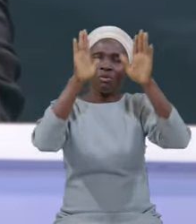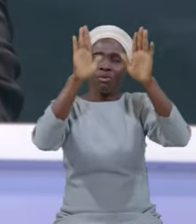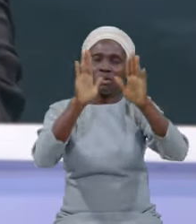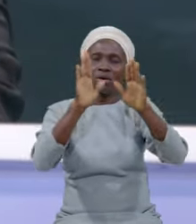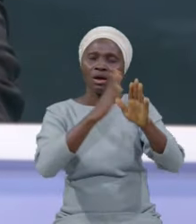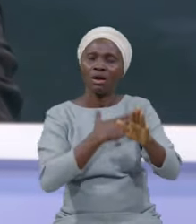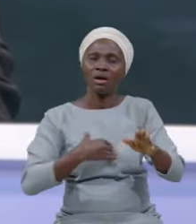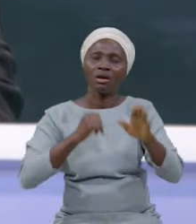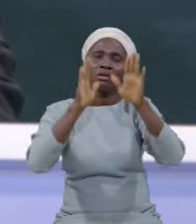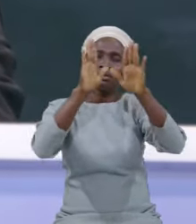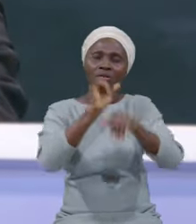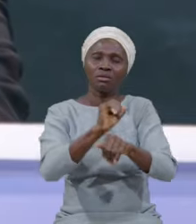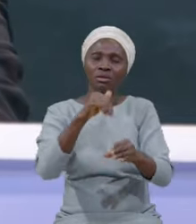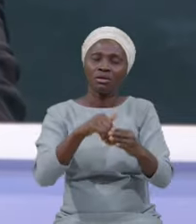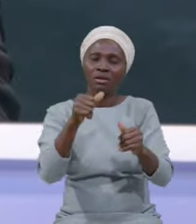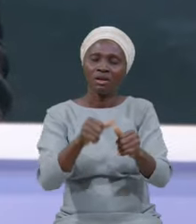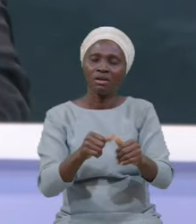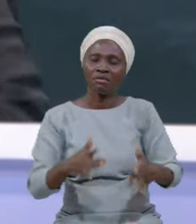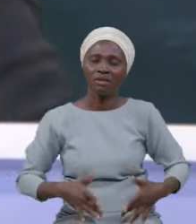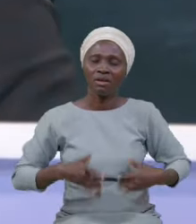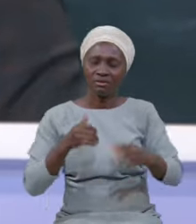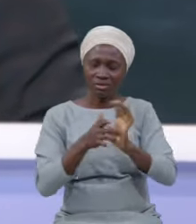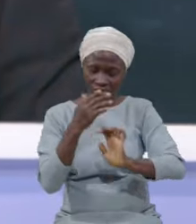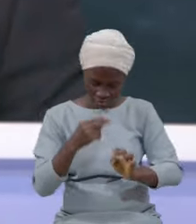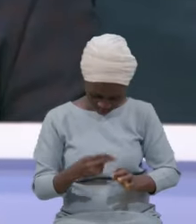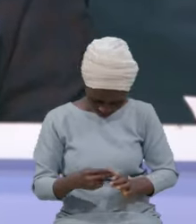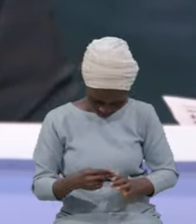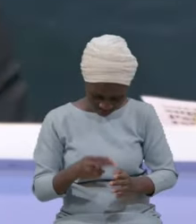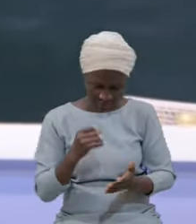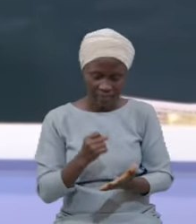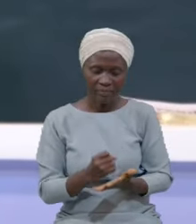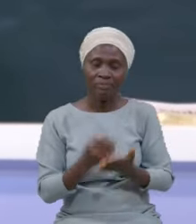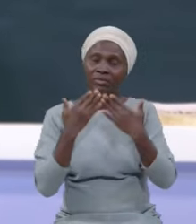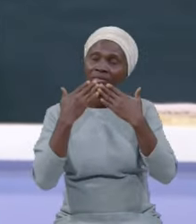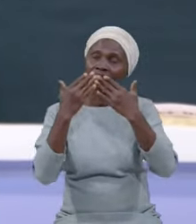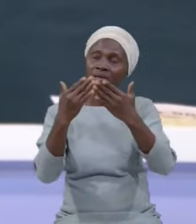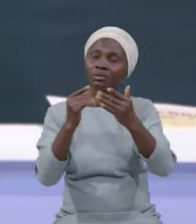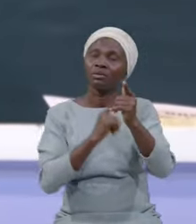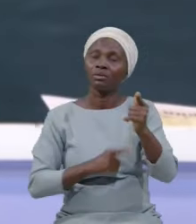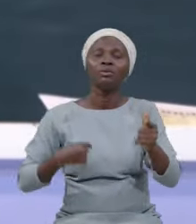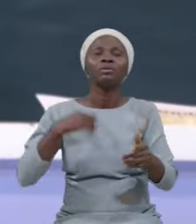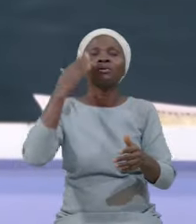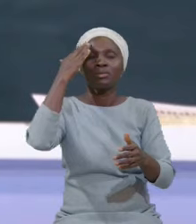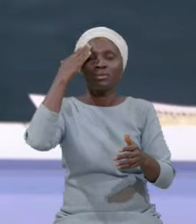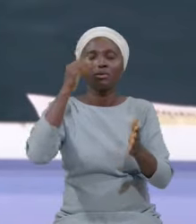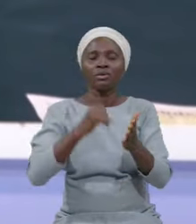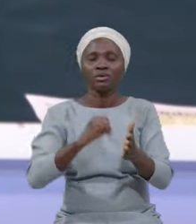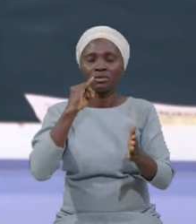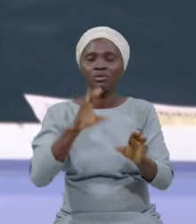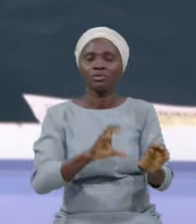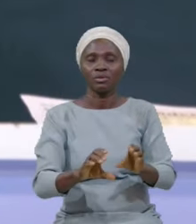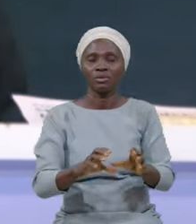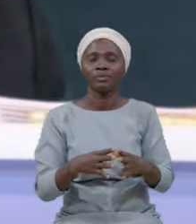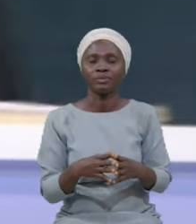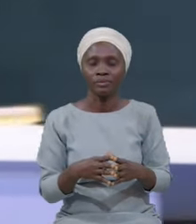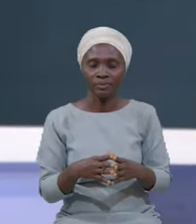life in Jesus' name. Yes. Thank you, Lord. We know it is done. Yes. We